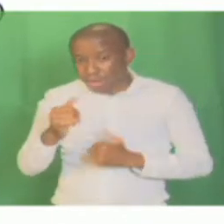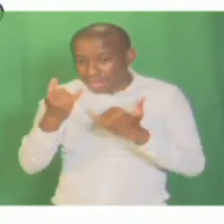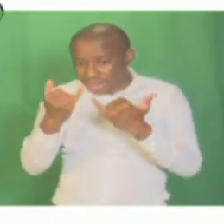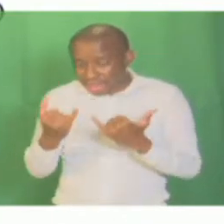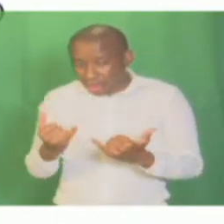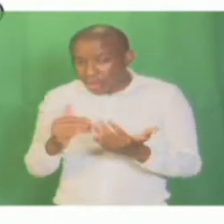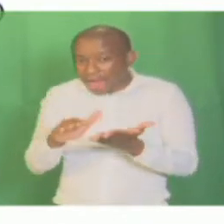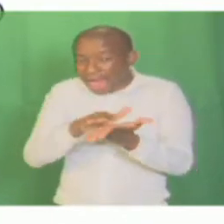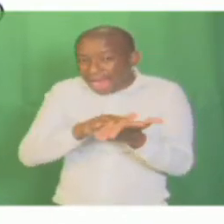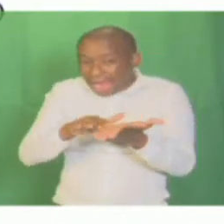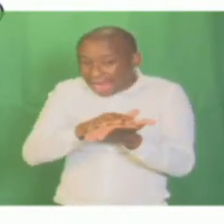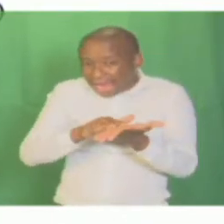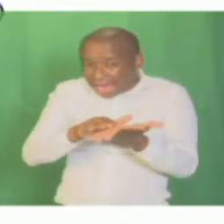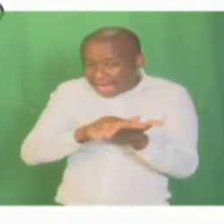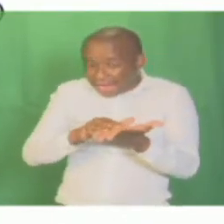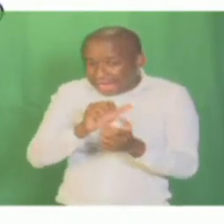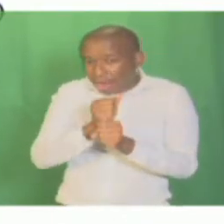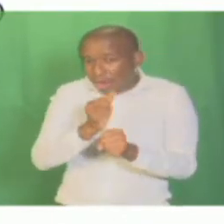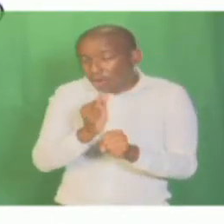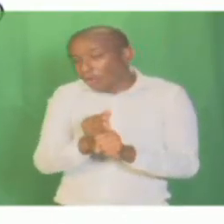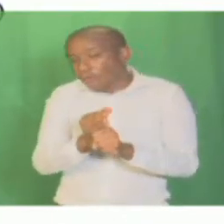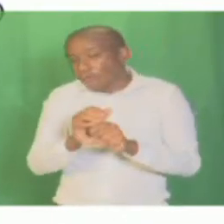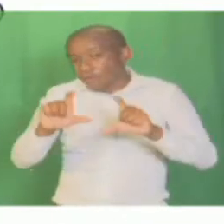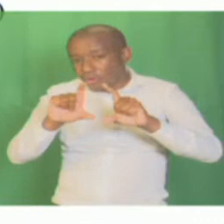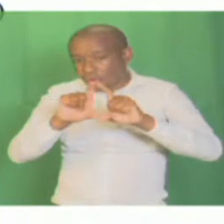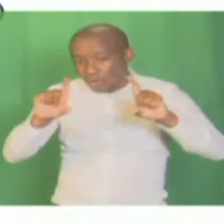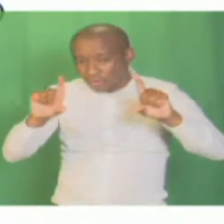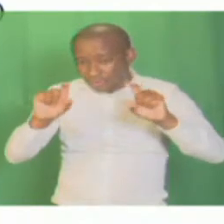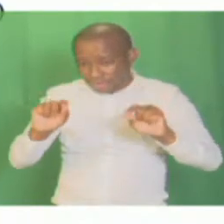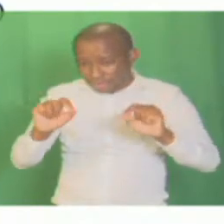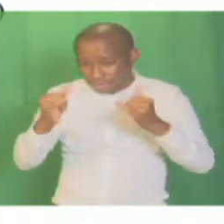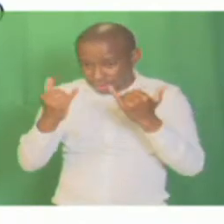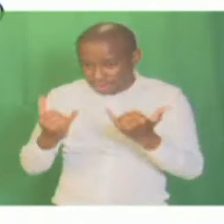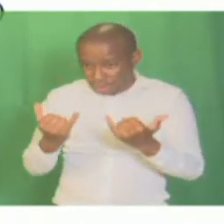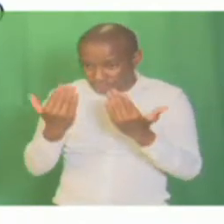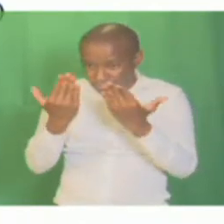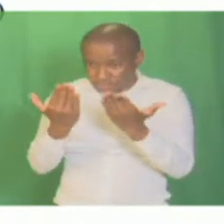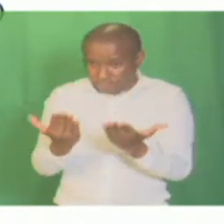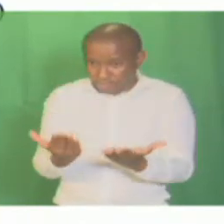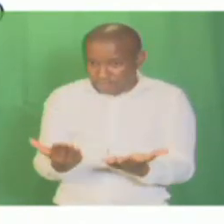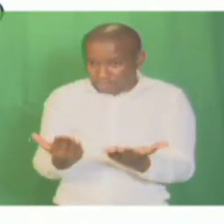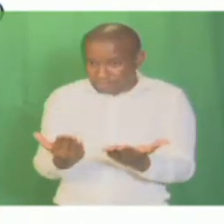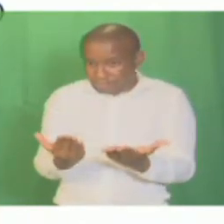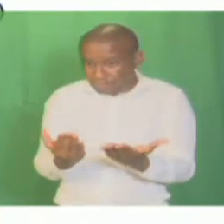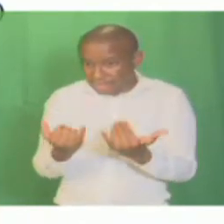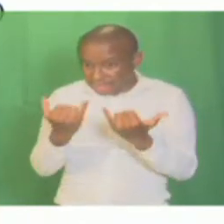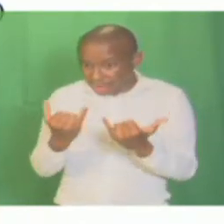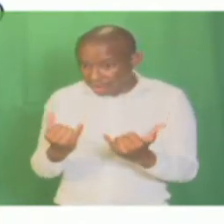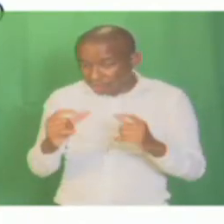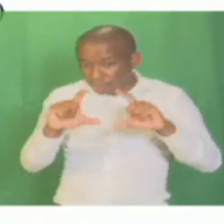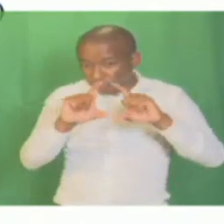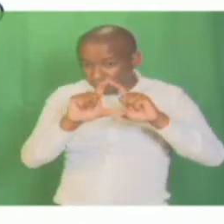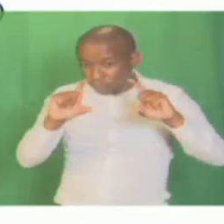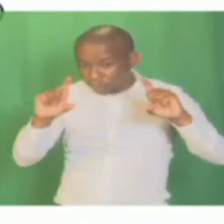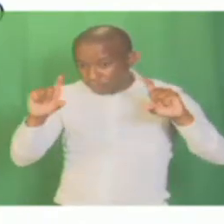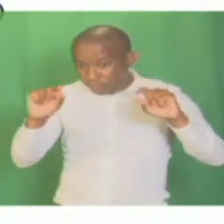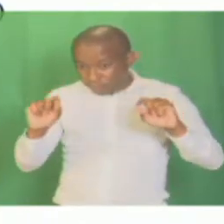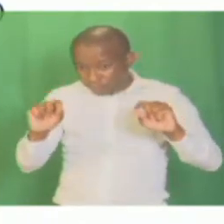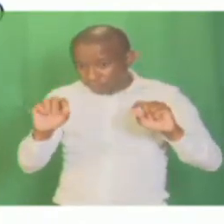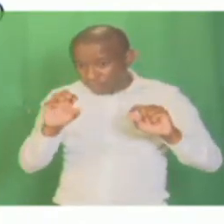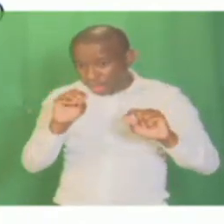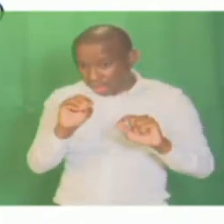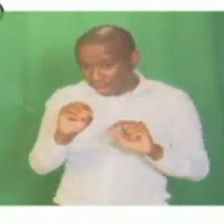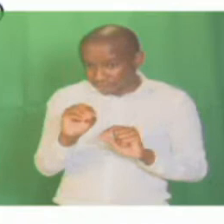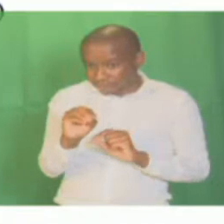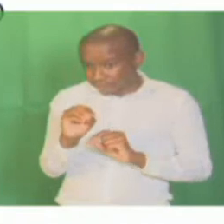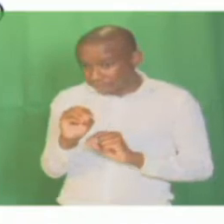area of rectangles. In front of us, we have a big triangle which has two colors.